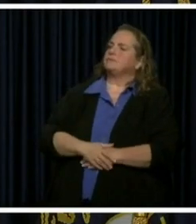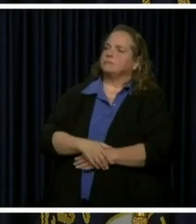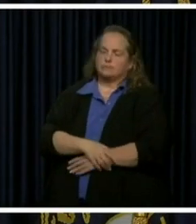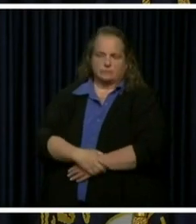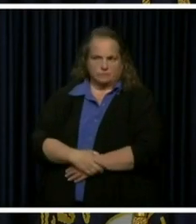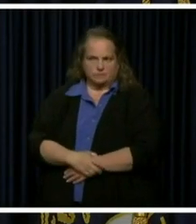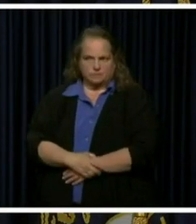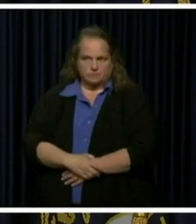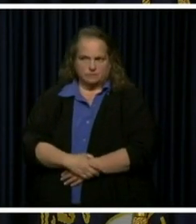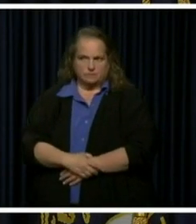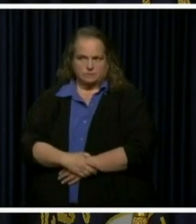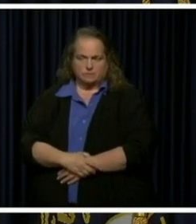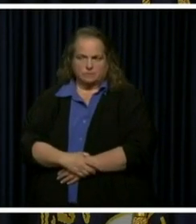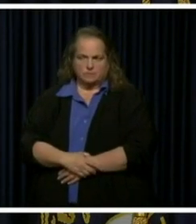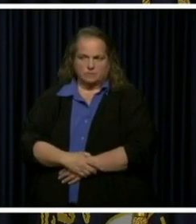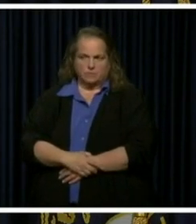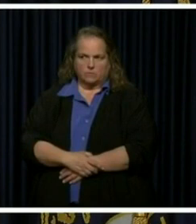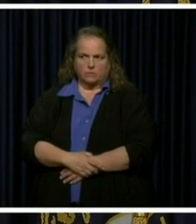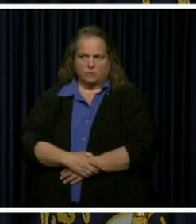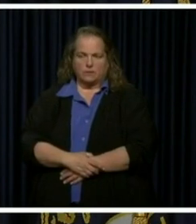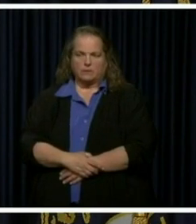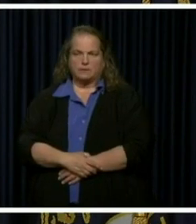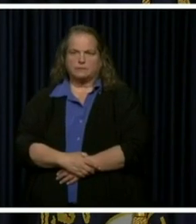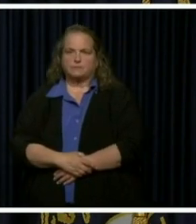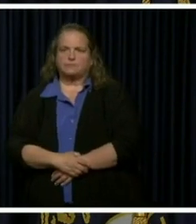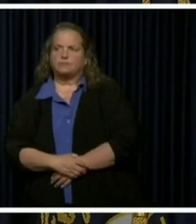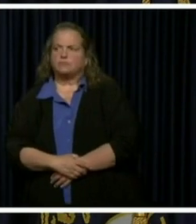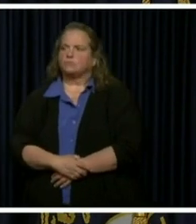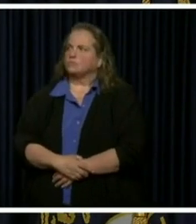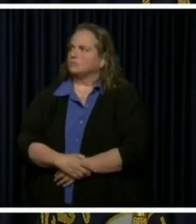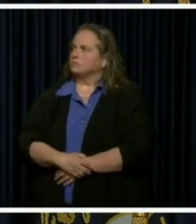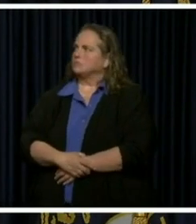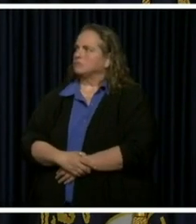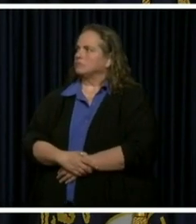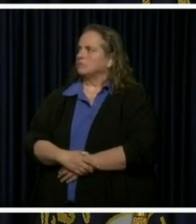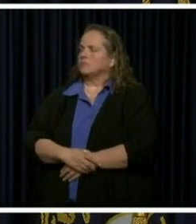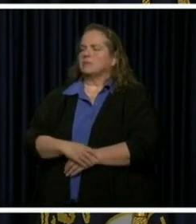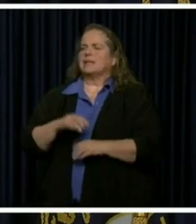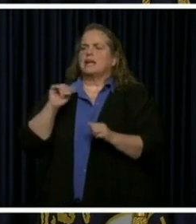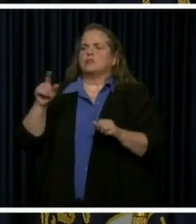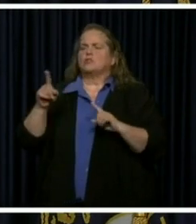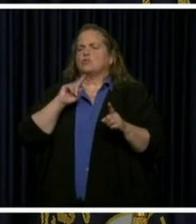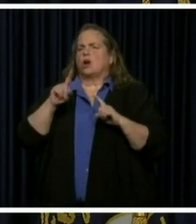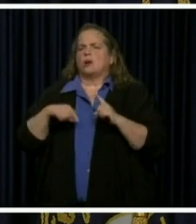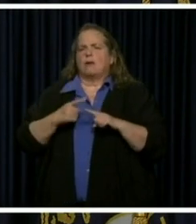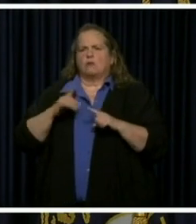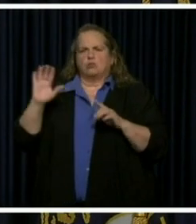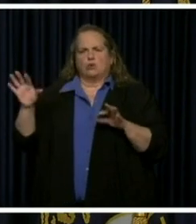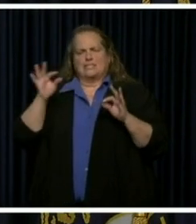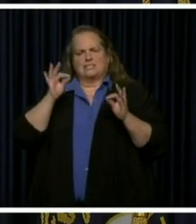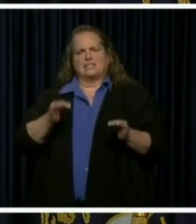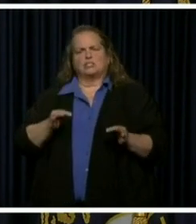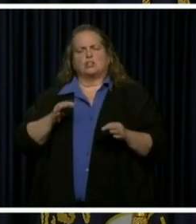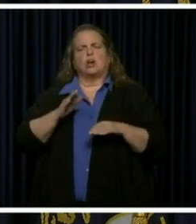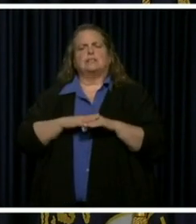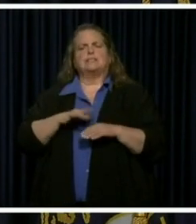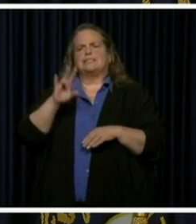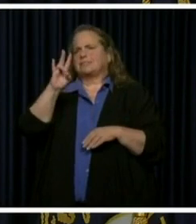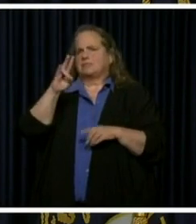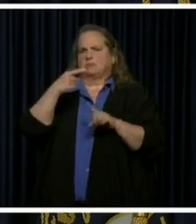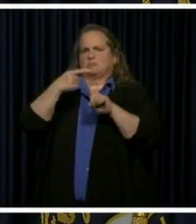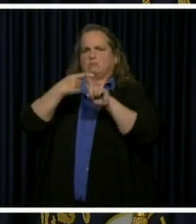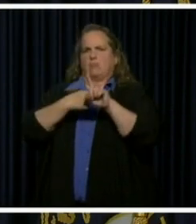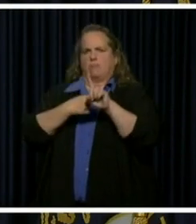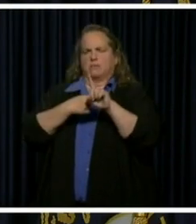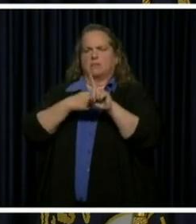decision on the 7-month time period here, and if maybe that's on the contact tracing, if that might need to be extended? So the 7-month is